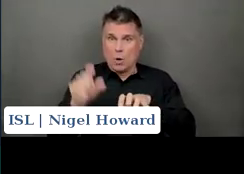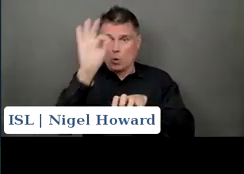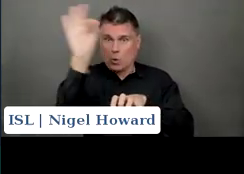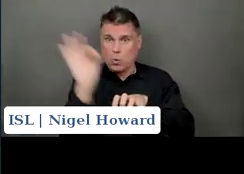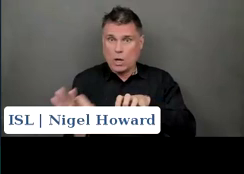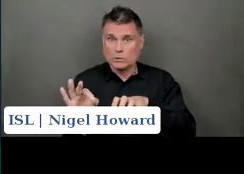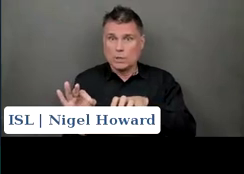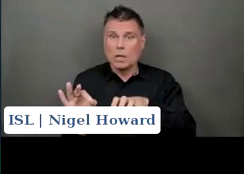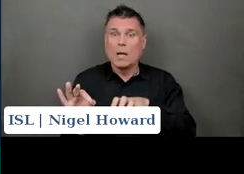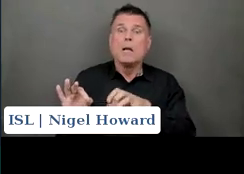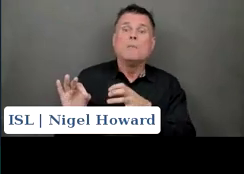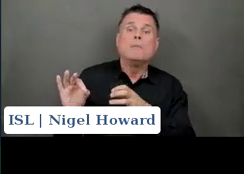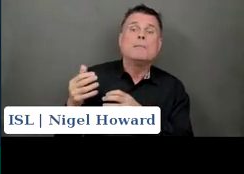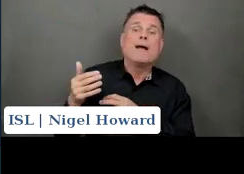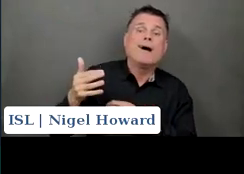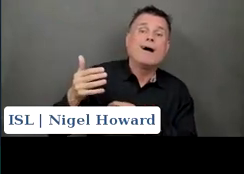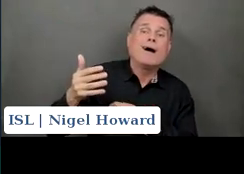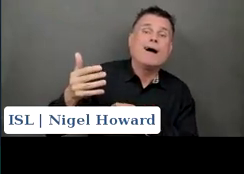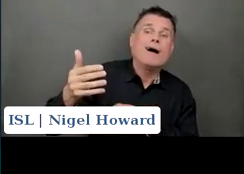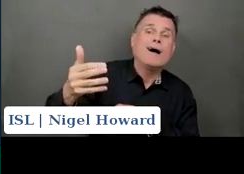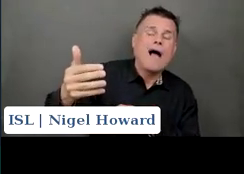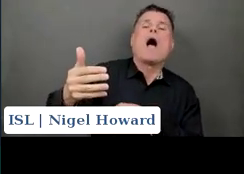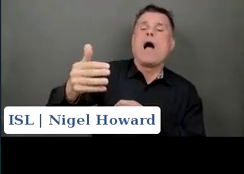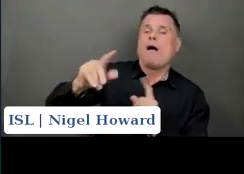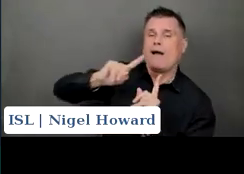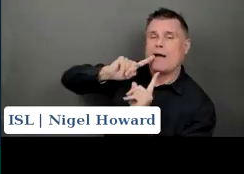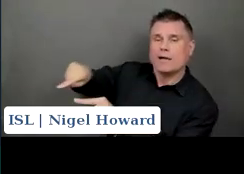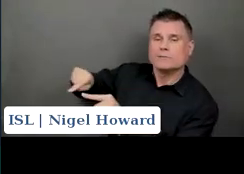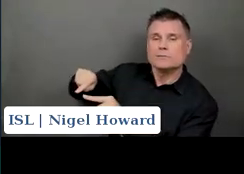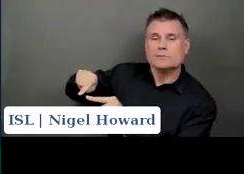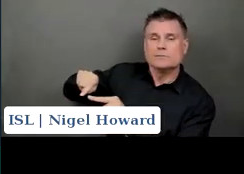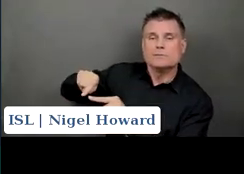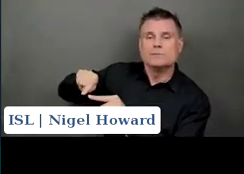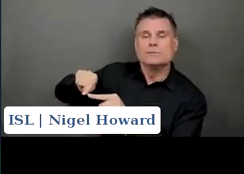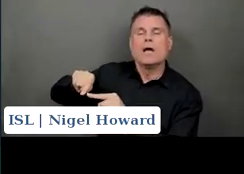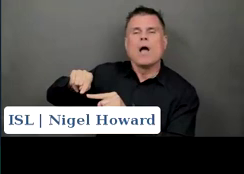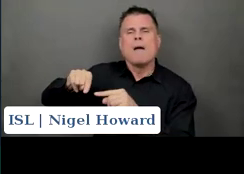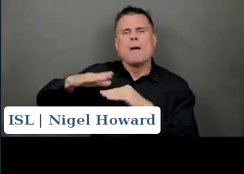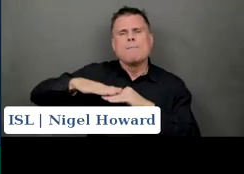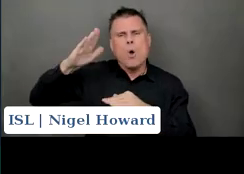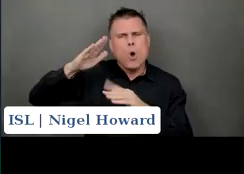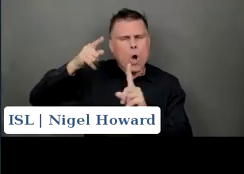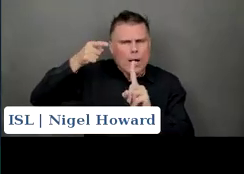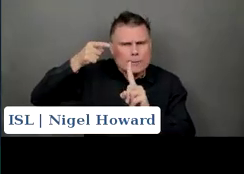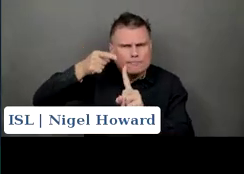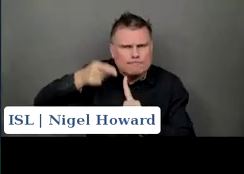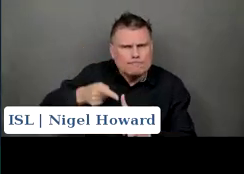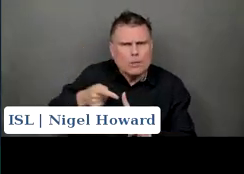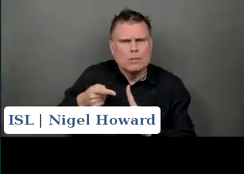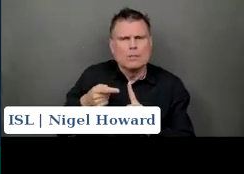And if there is somebody specifically who would like to answer the question, then please do note that in the chat, in the Q&A